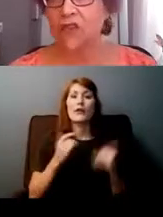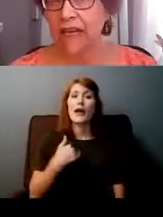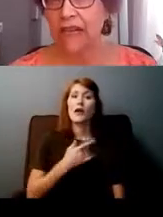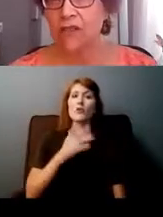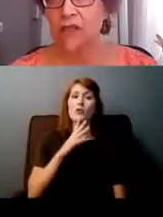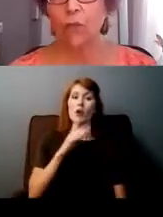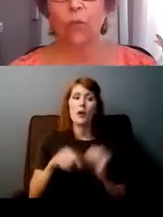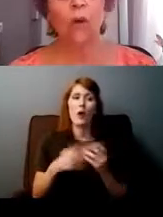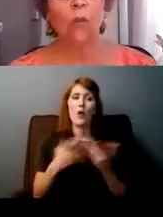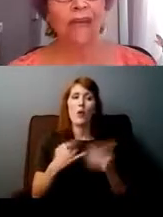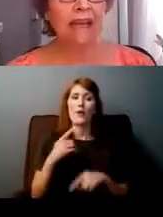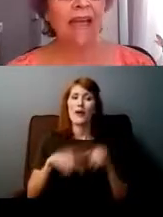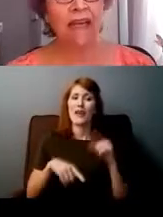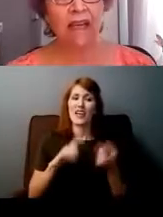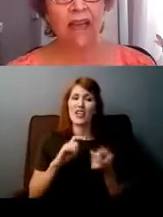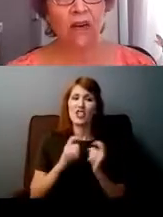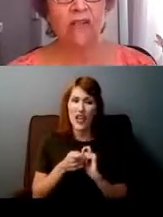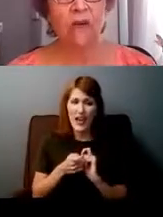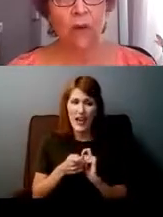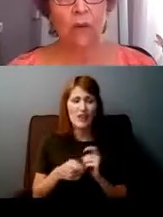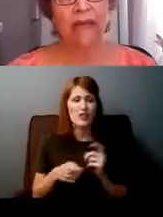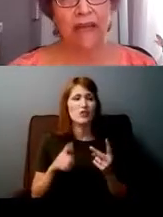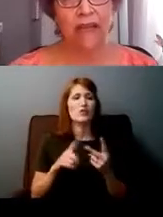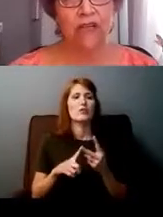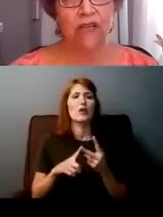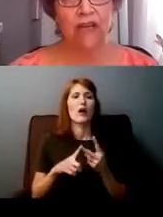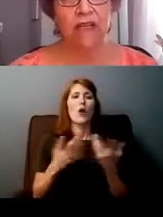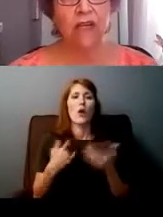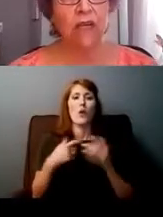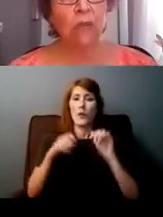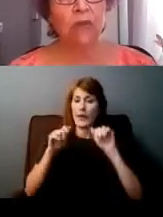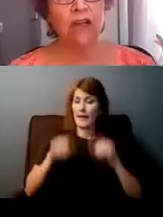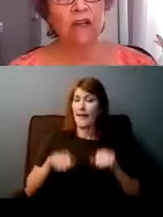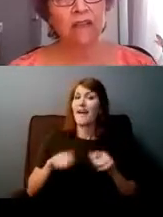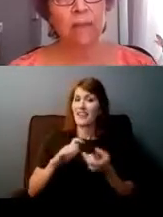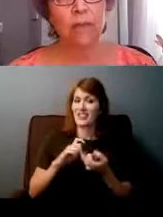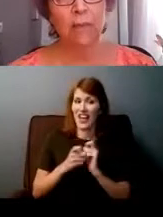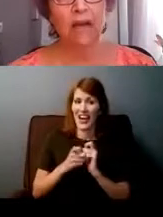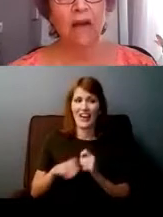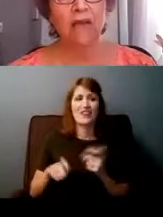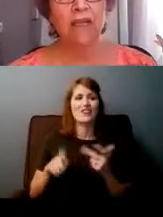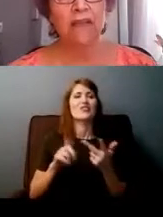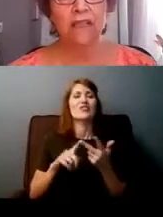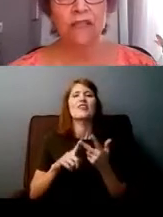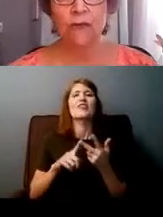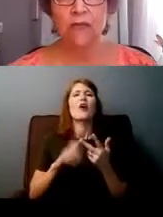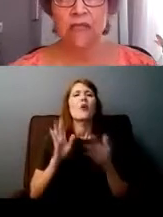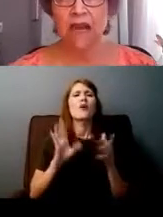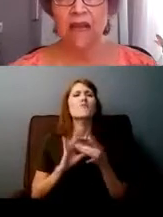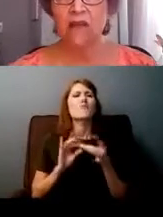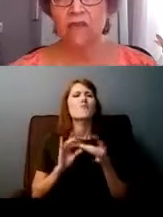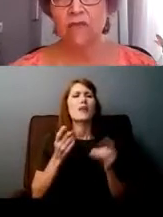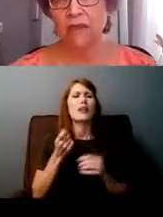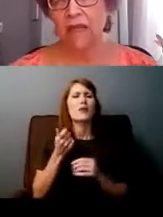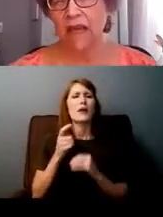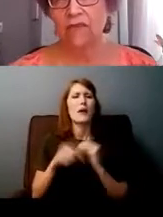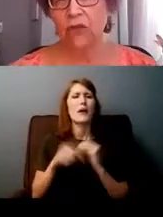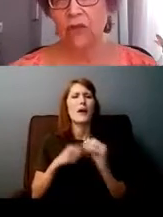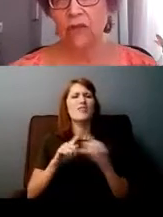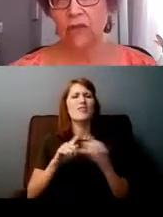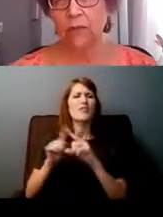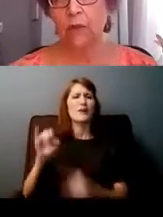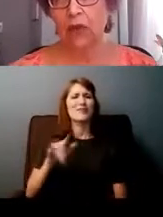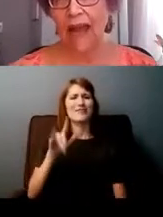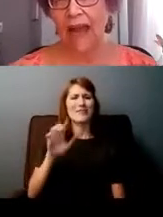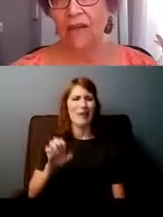can't change, what we can, and also what we can change. We'll talk a little bit about the different styles of